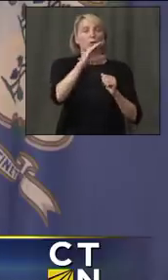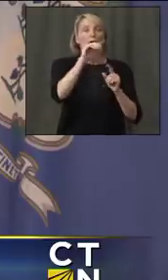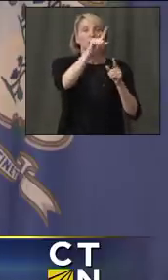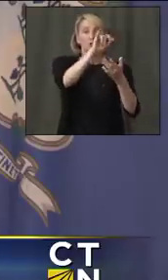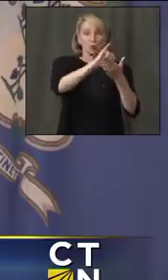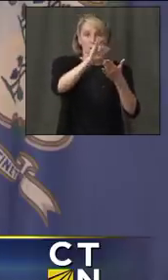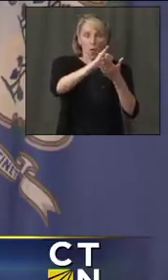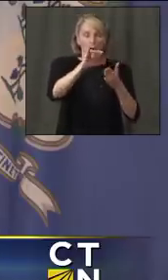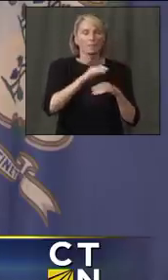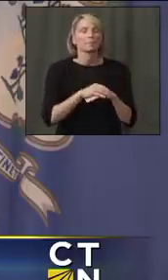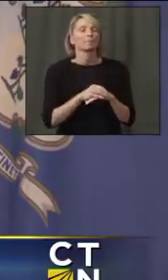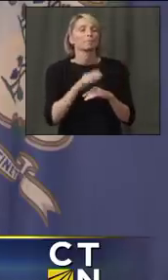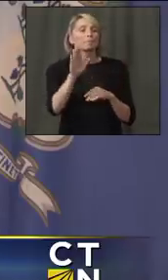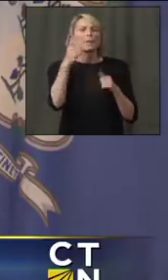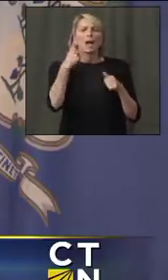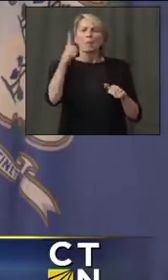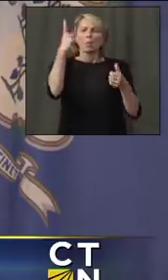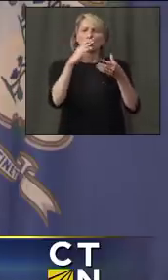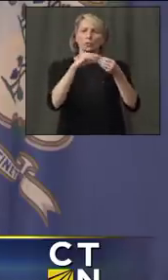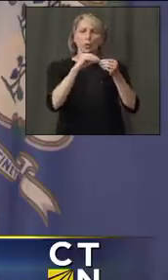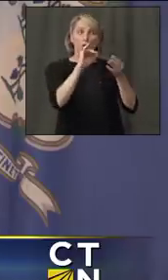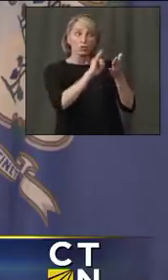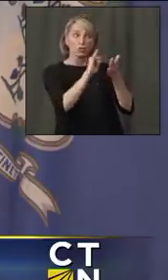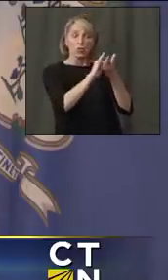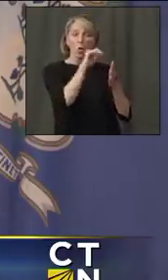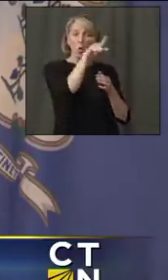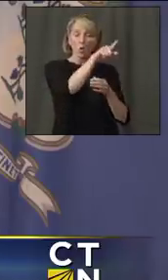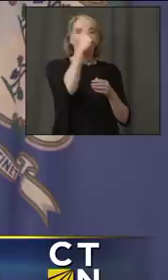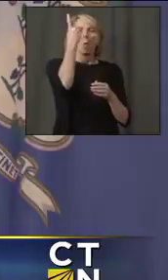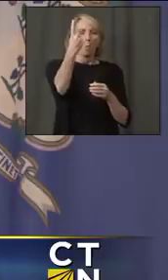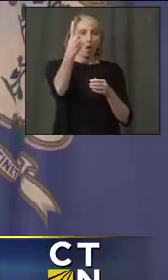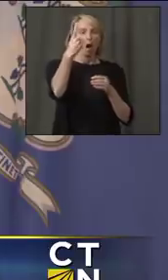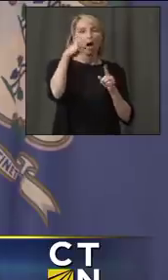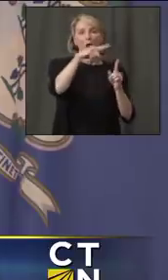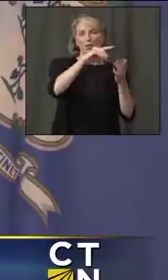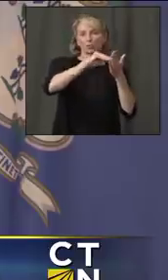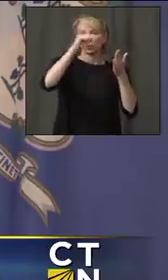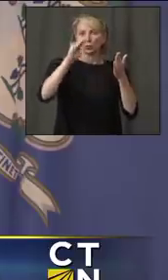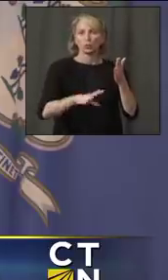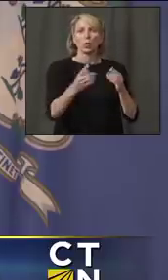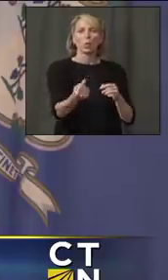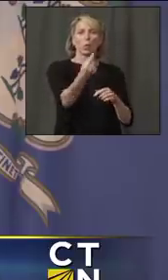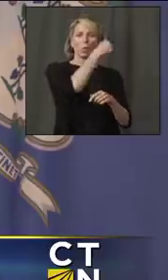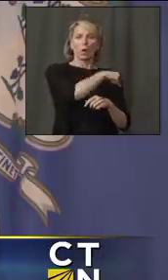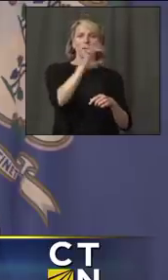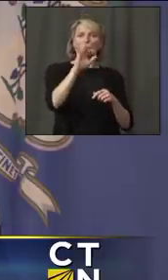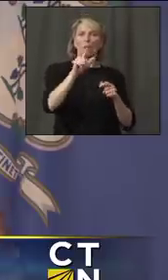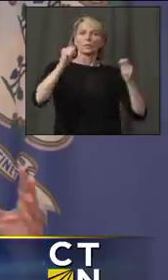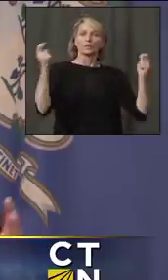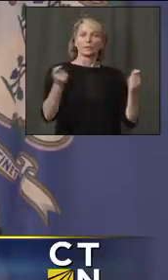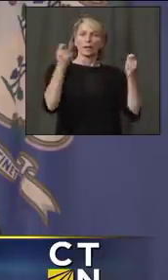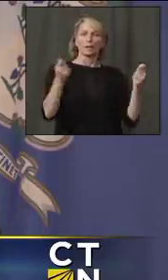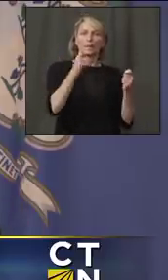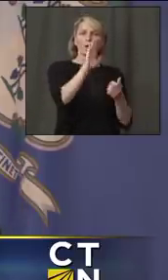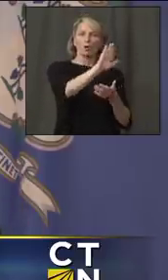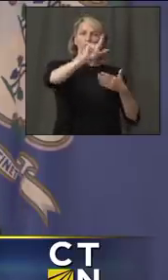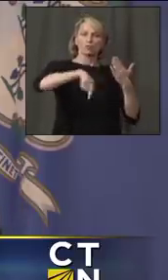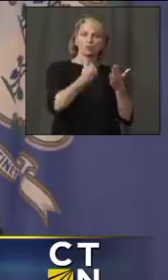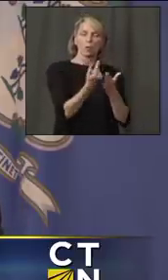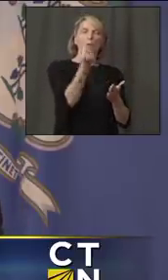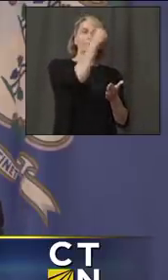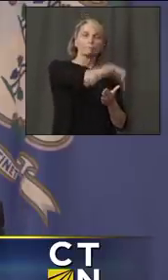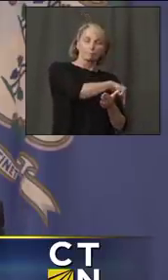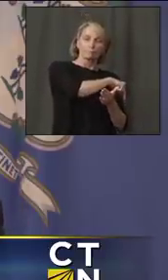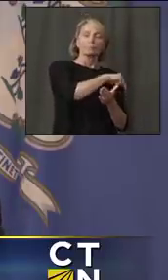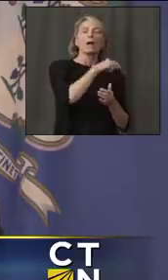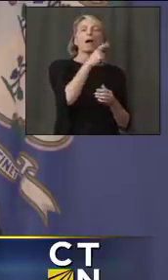her graduation, and before you could say it, there were 4 people infected, then more than that infected, and they had to track and